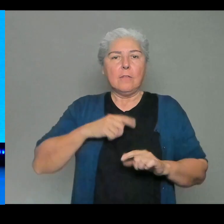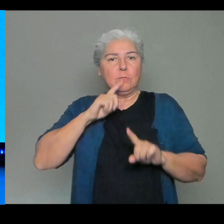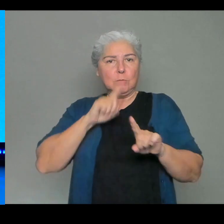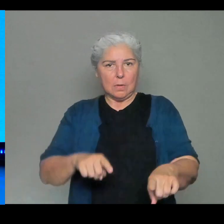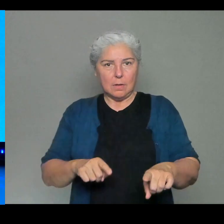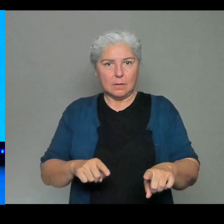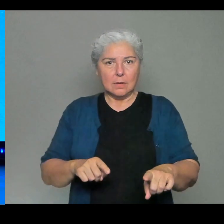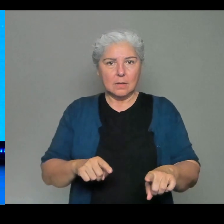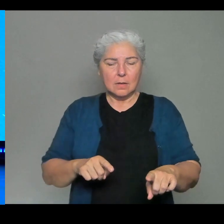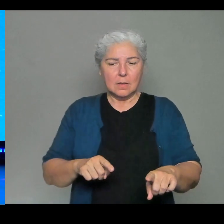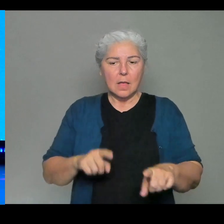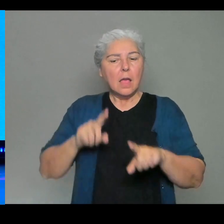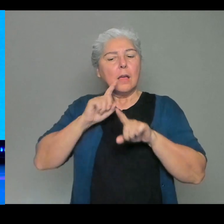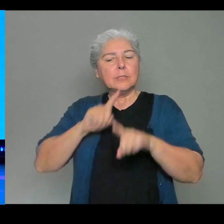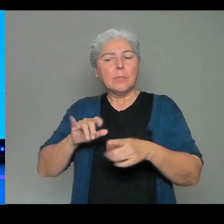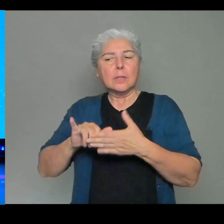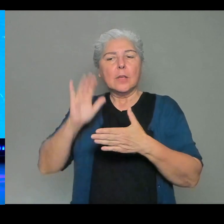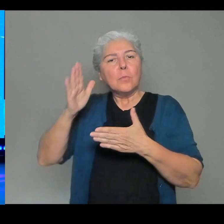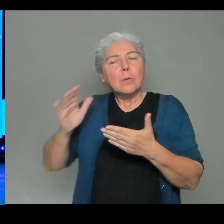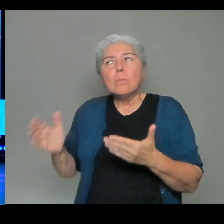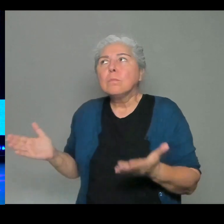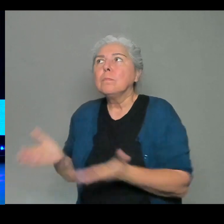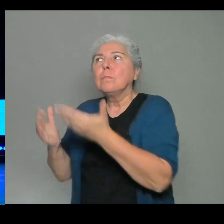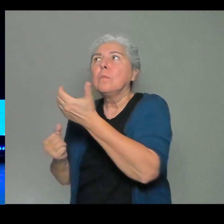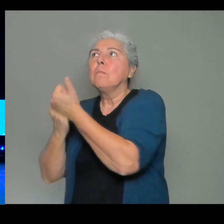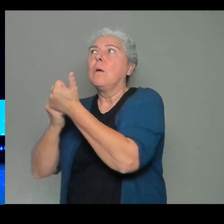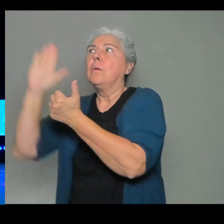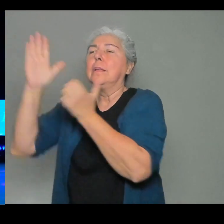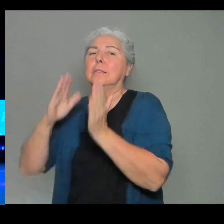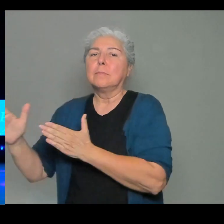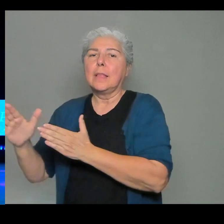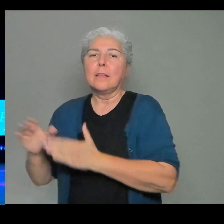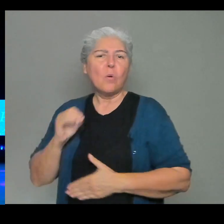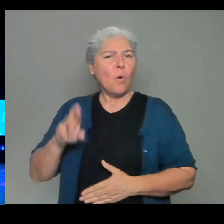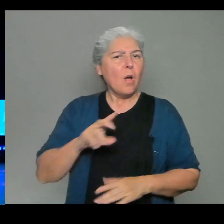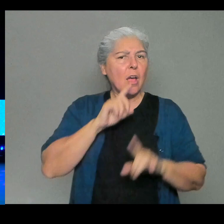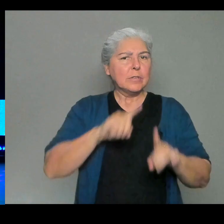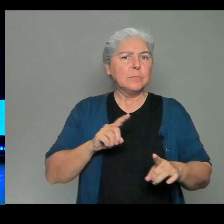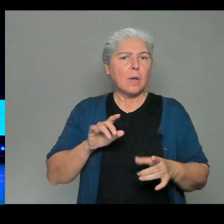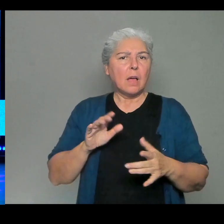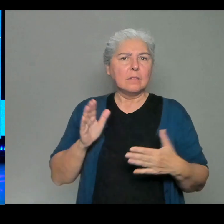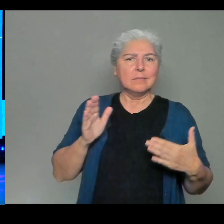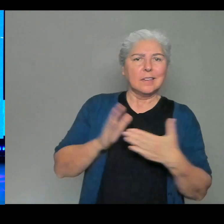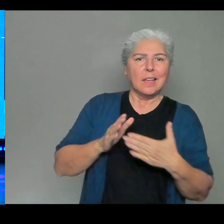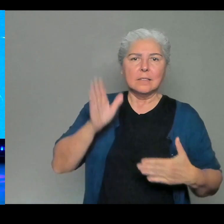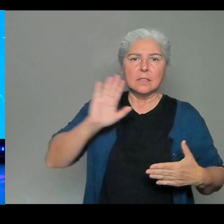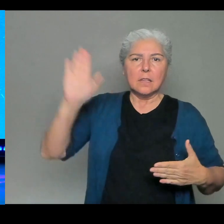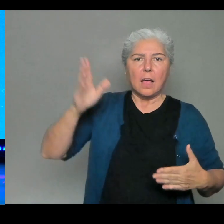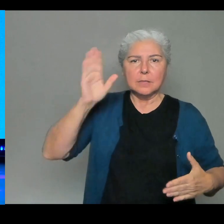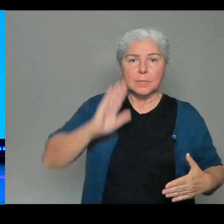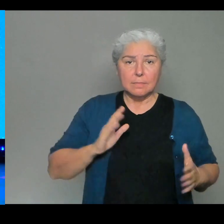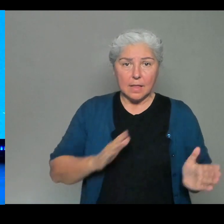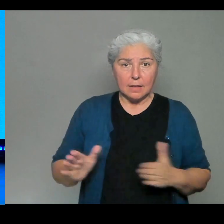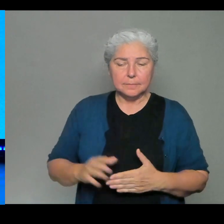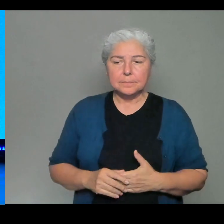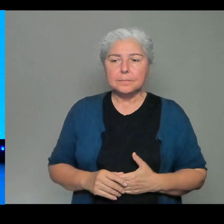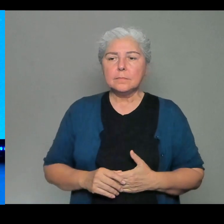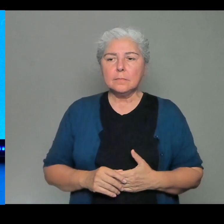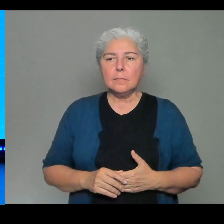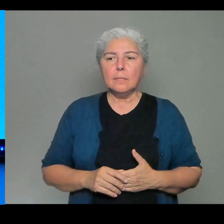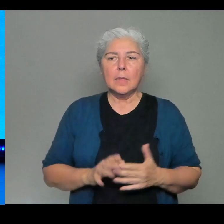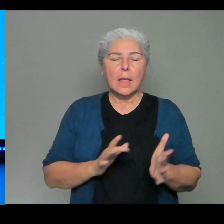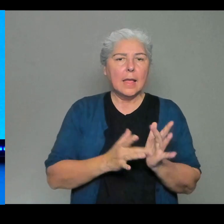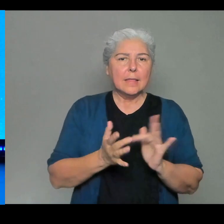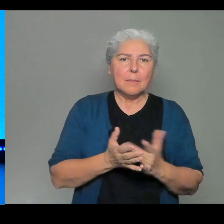to respond in a way that promotes God's plan or opposes God's plan? So all throughout the Bible, whether